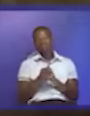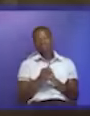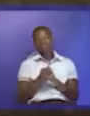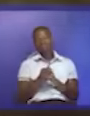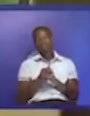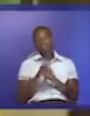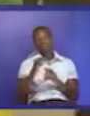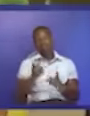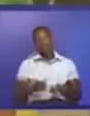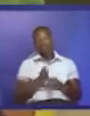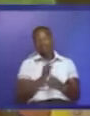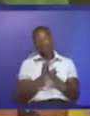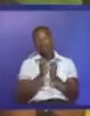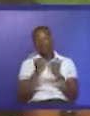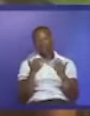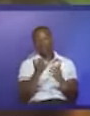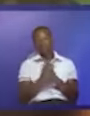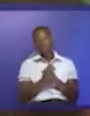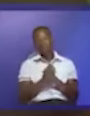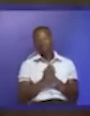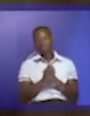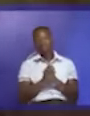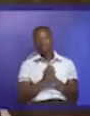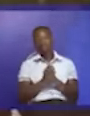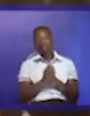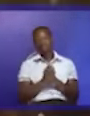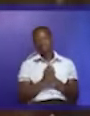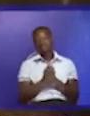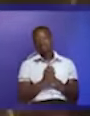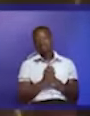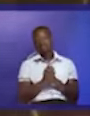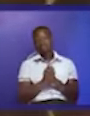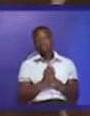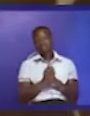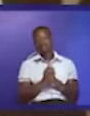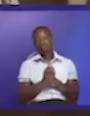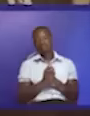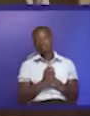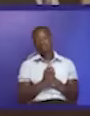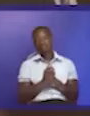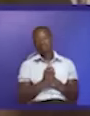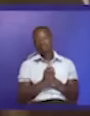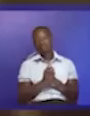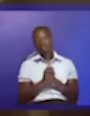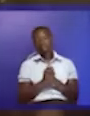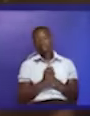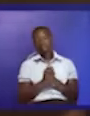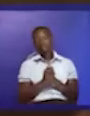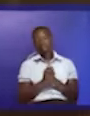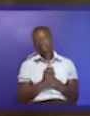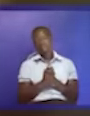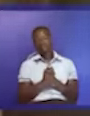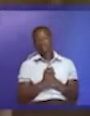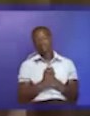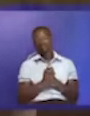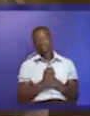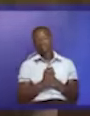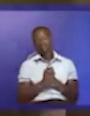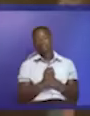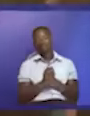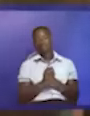Allah shatis kebrendes kali karusiata. Shabriga de kosiga de belekusia.